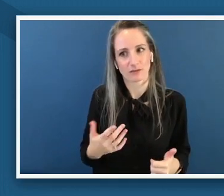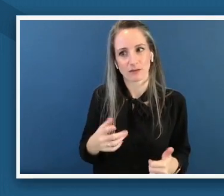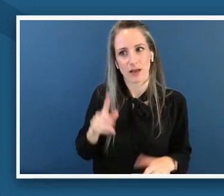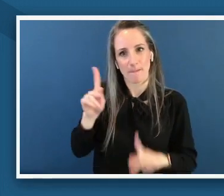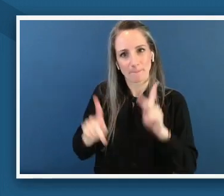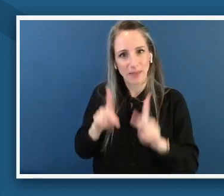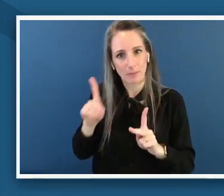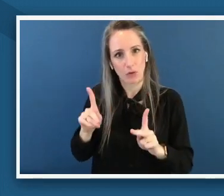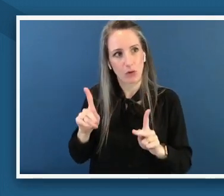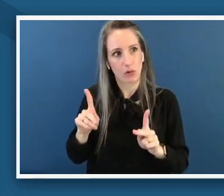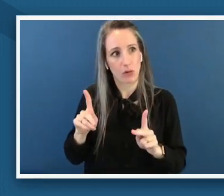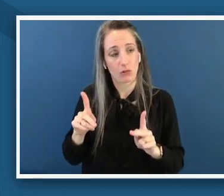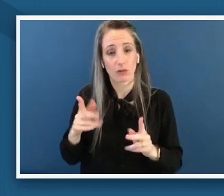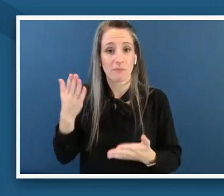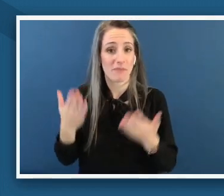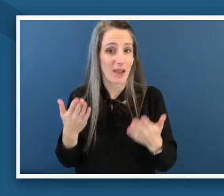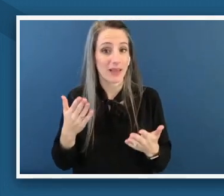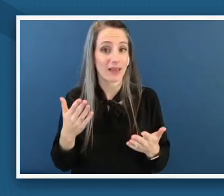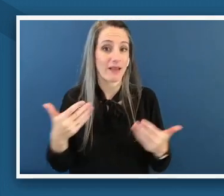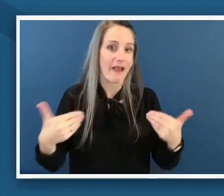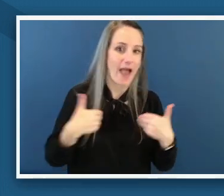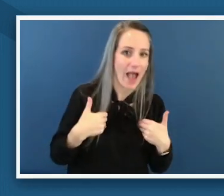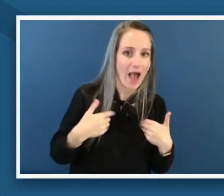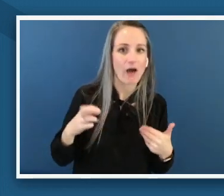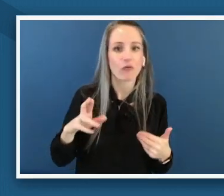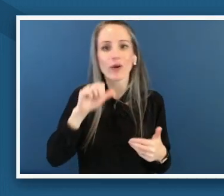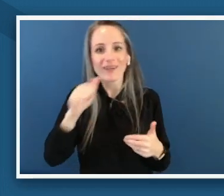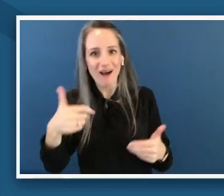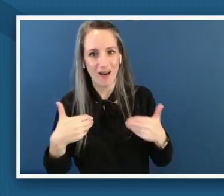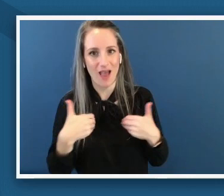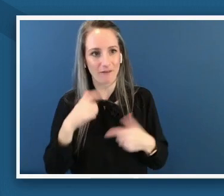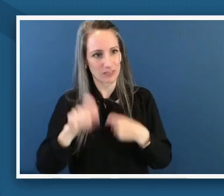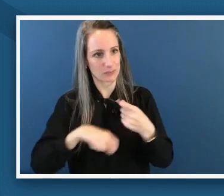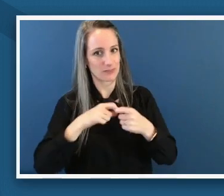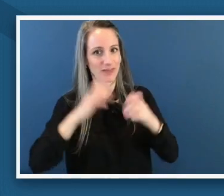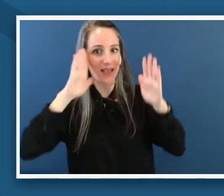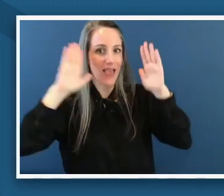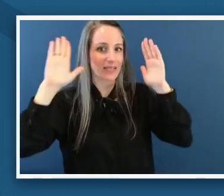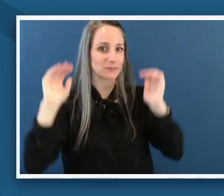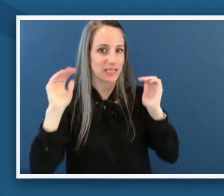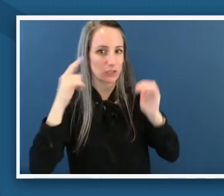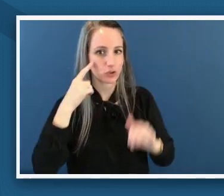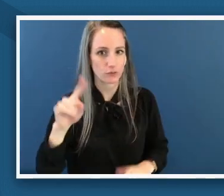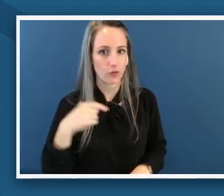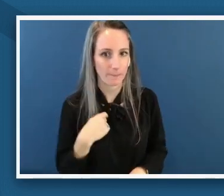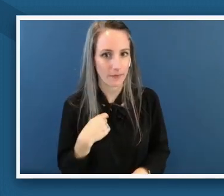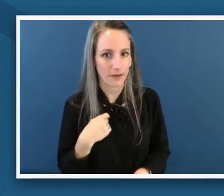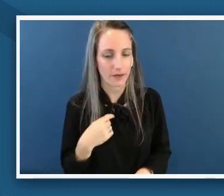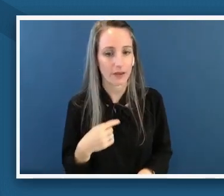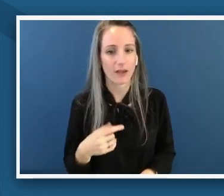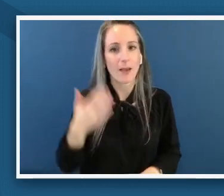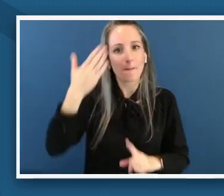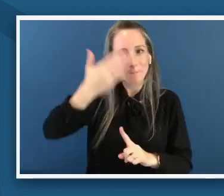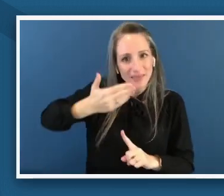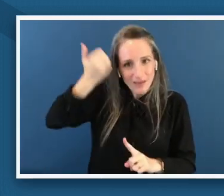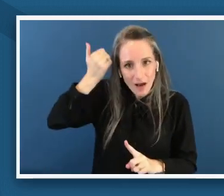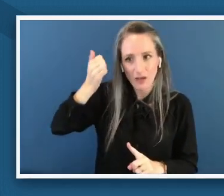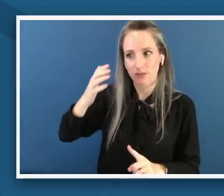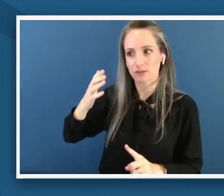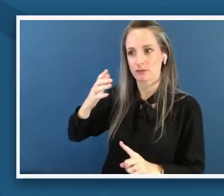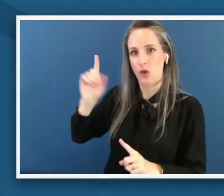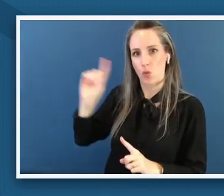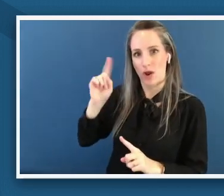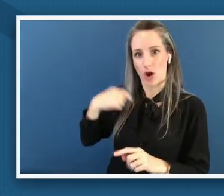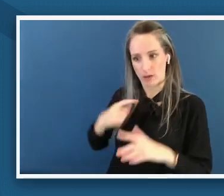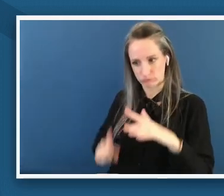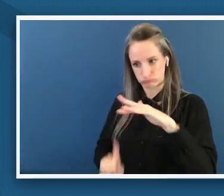may not have had for me, just because of the community that I was from. And I mean, I just got